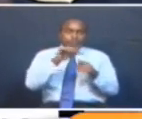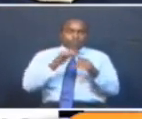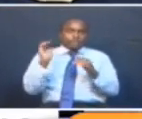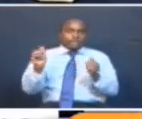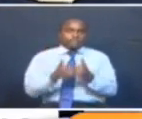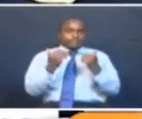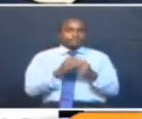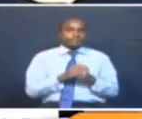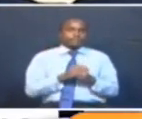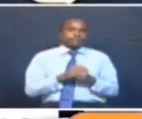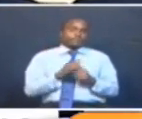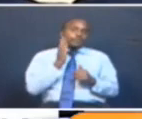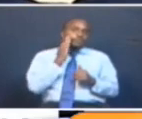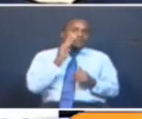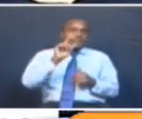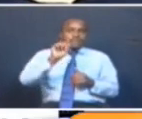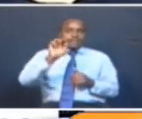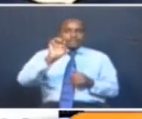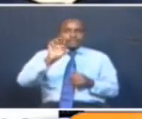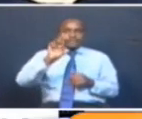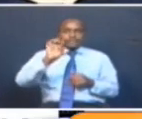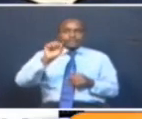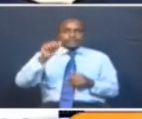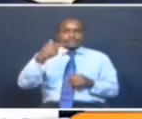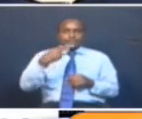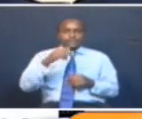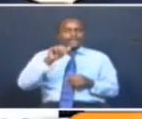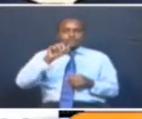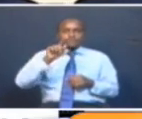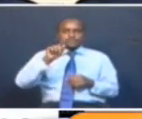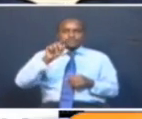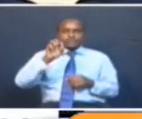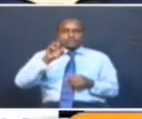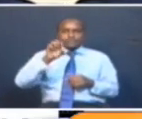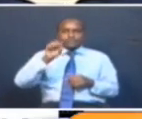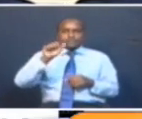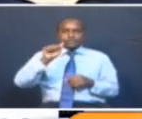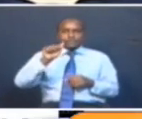Teresa used to always tell us, a family who prays together